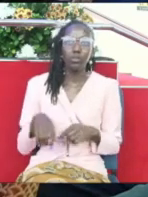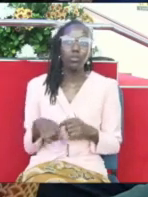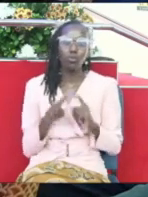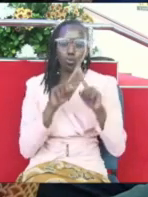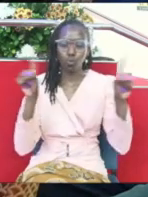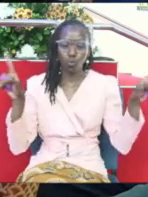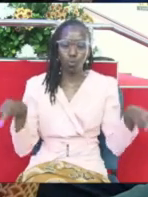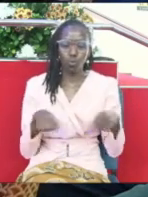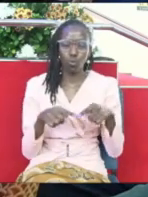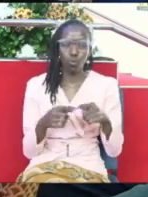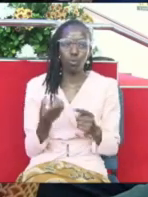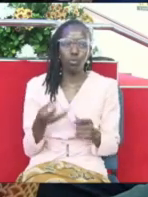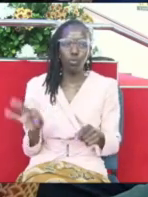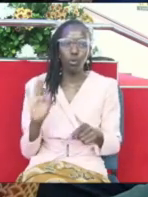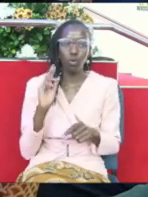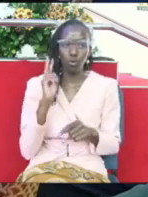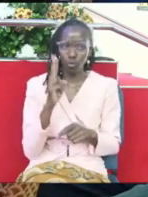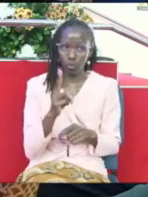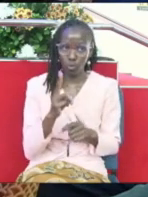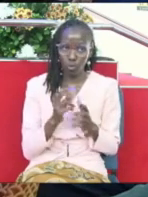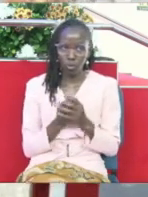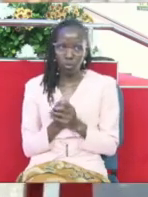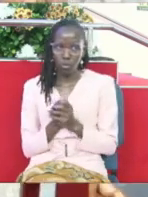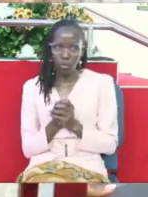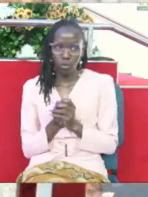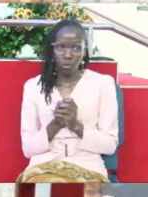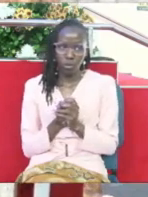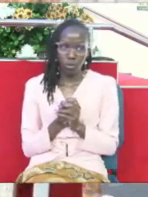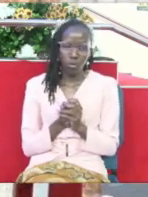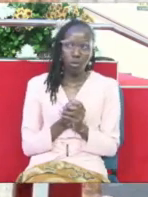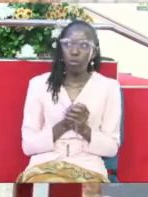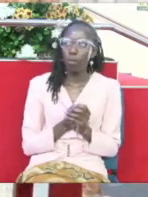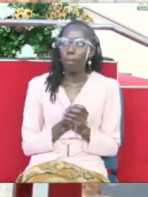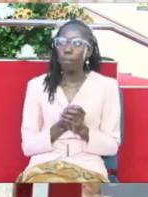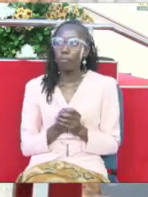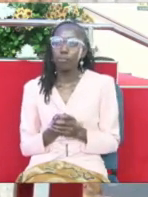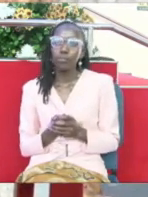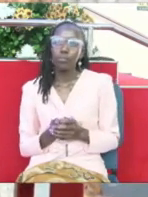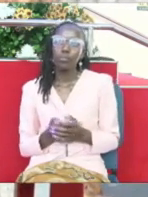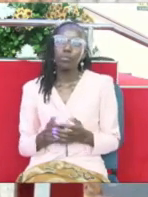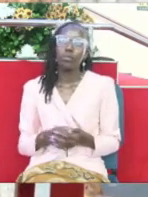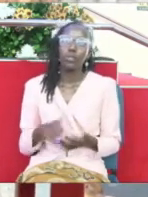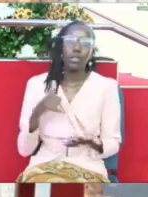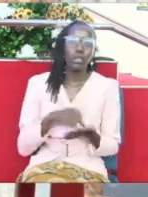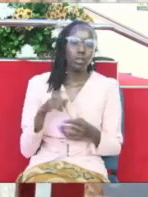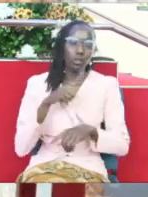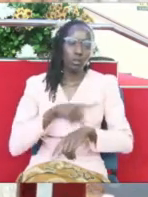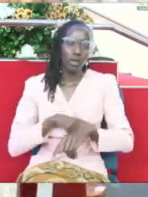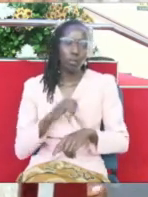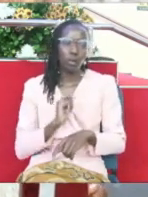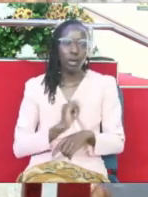niweze kushughulikia mambo haya yote. It is the time I spent when we are the two of us. Ni wakati ambao natumia tukiwa sisi wawili. That will give